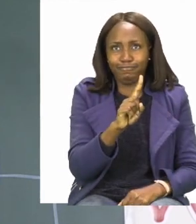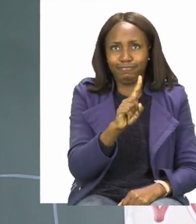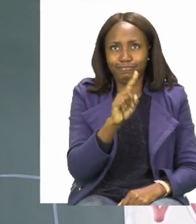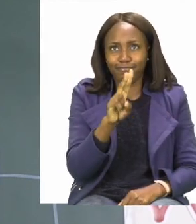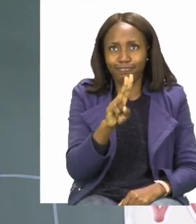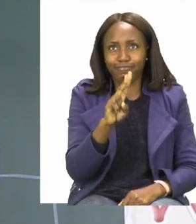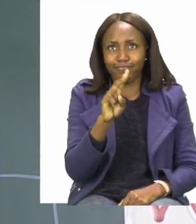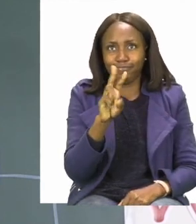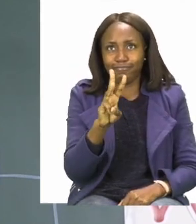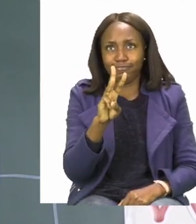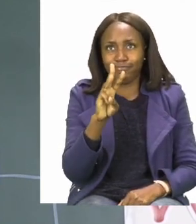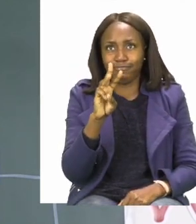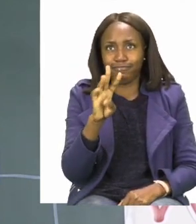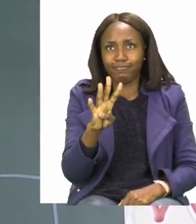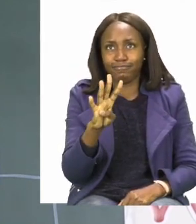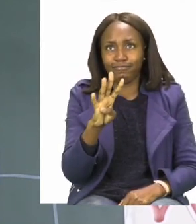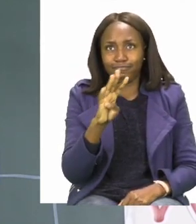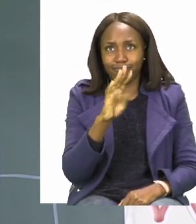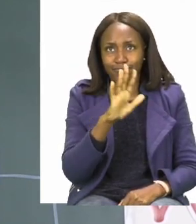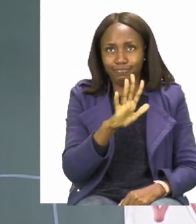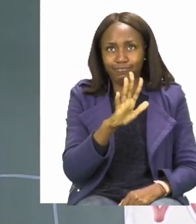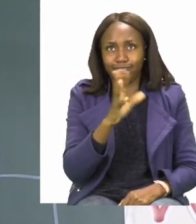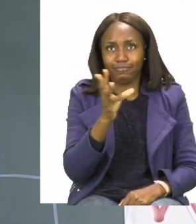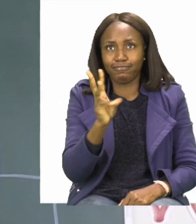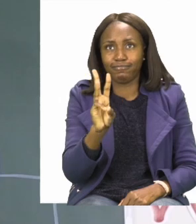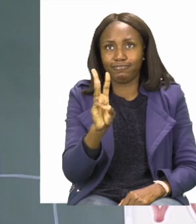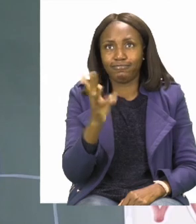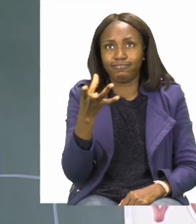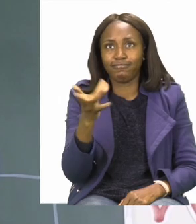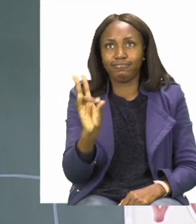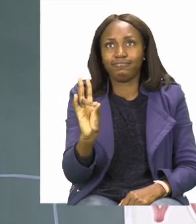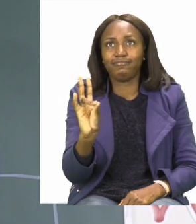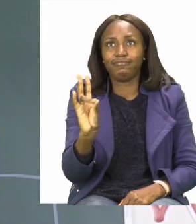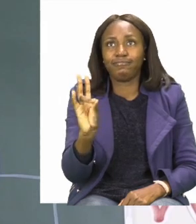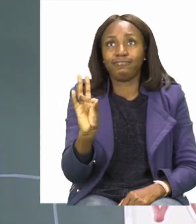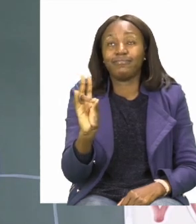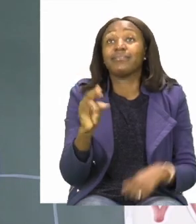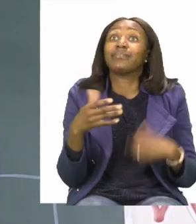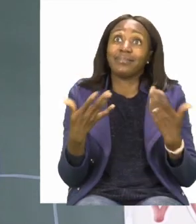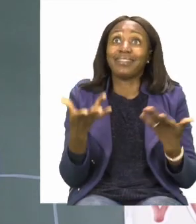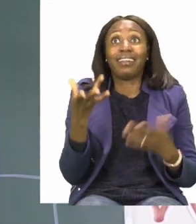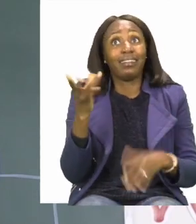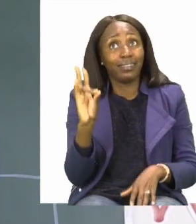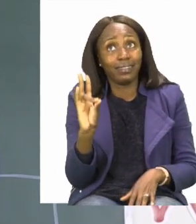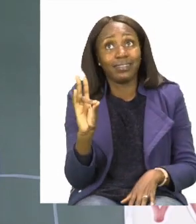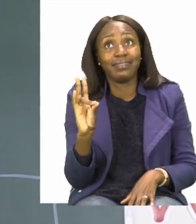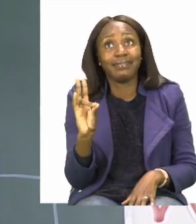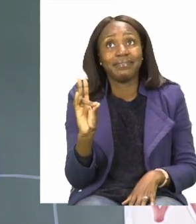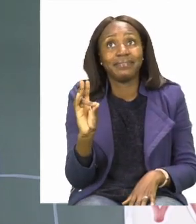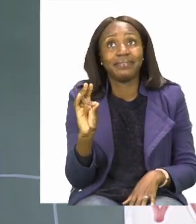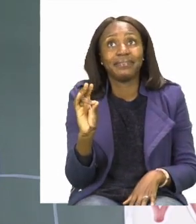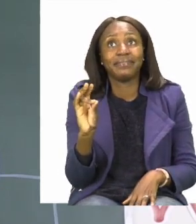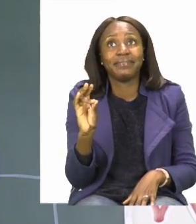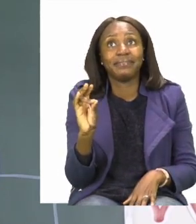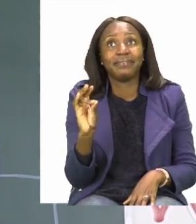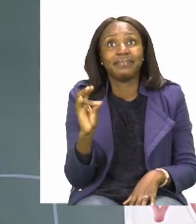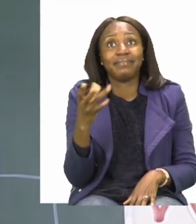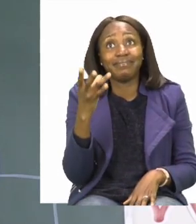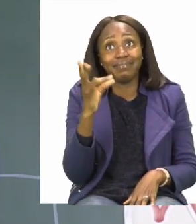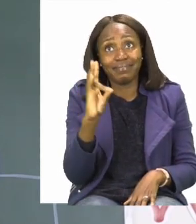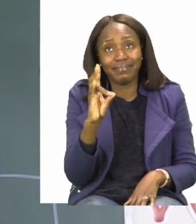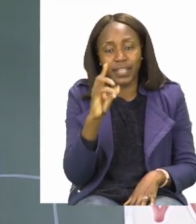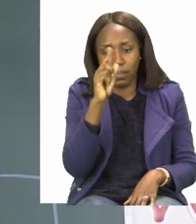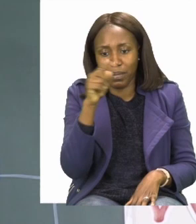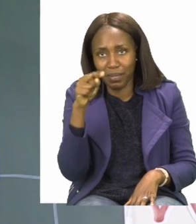1, 2, 3, 4, 5, 6, 7. So 7 sticks means